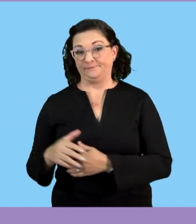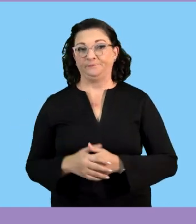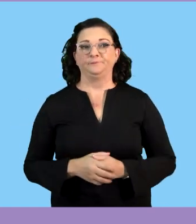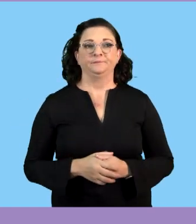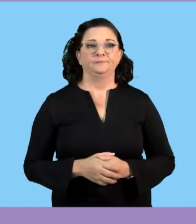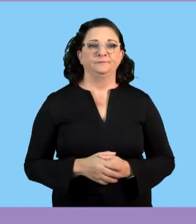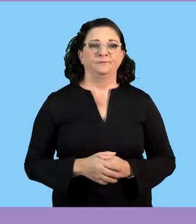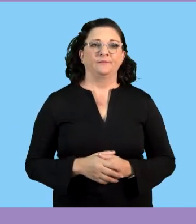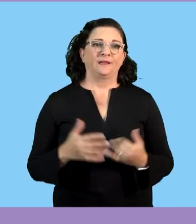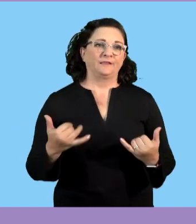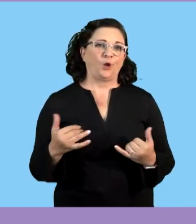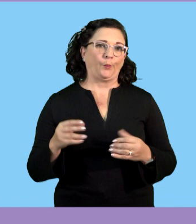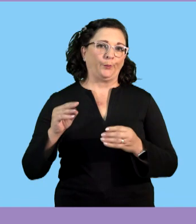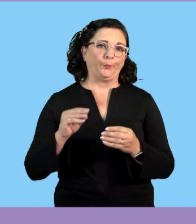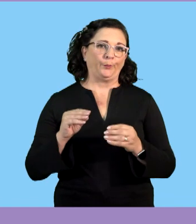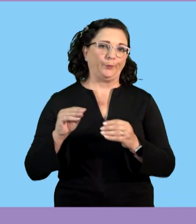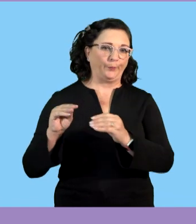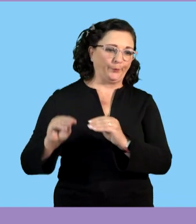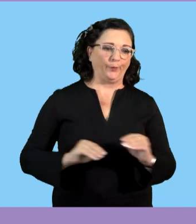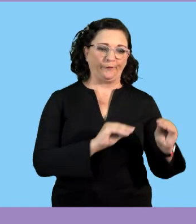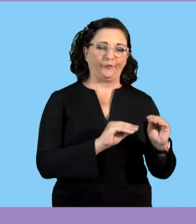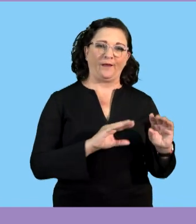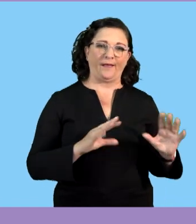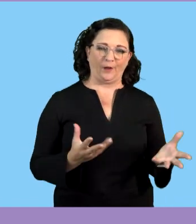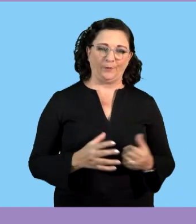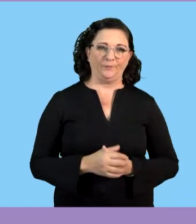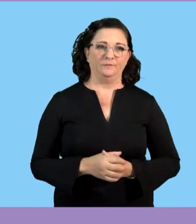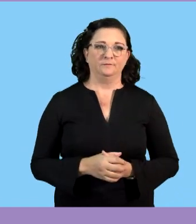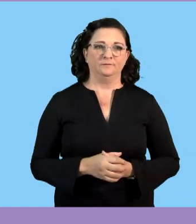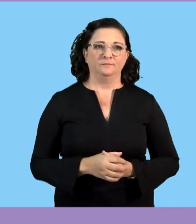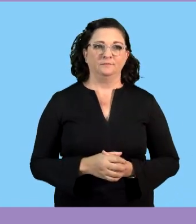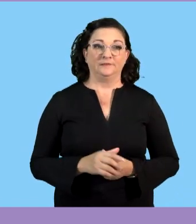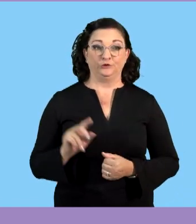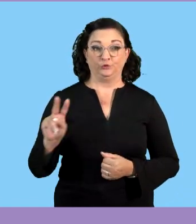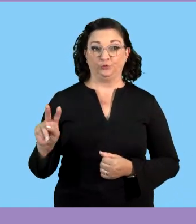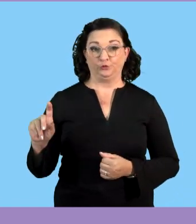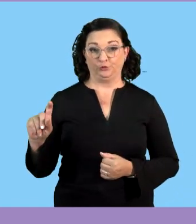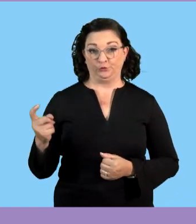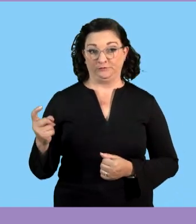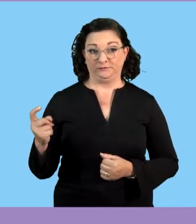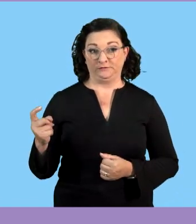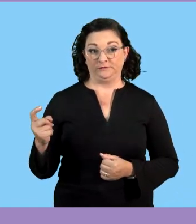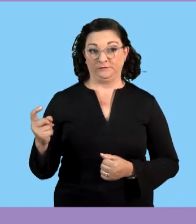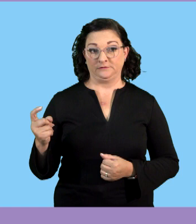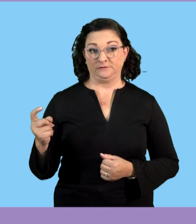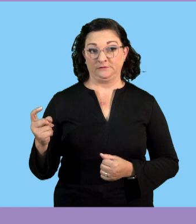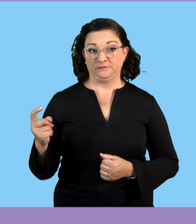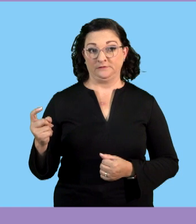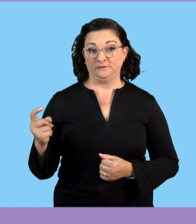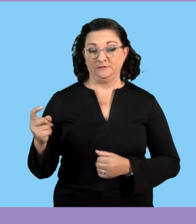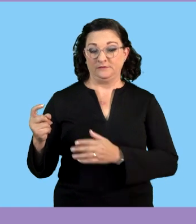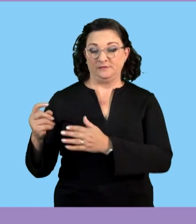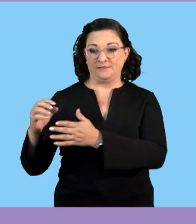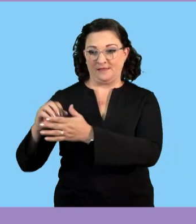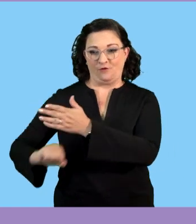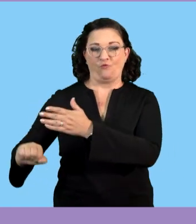plus 9. So how are we going to move the unknowns to one side? So I am deciding to take this 2x and to